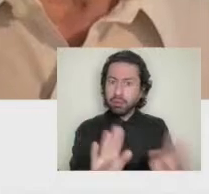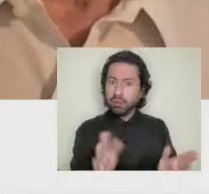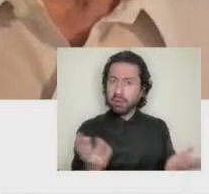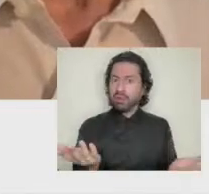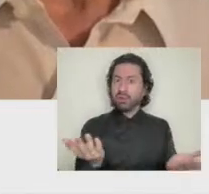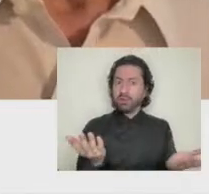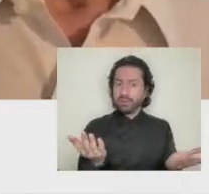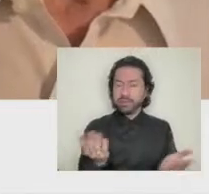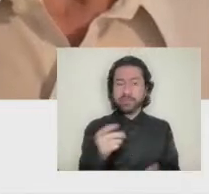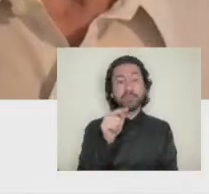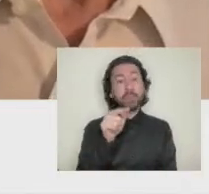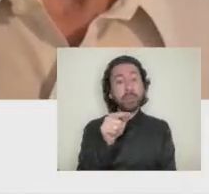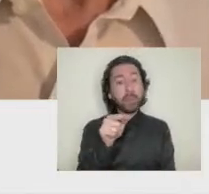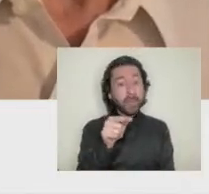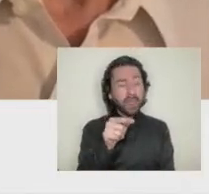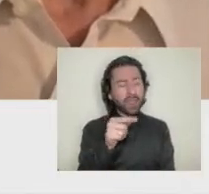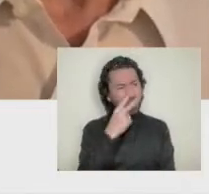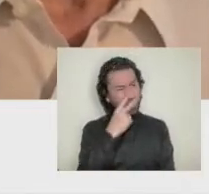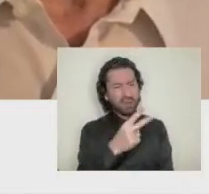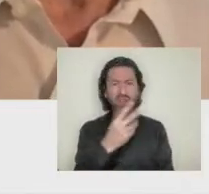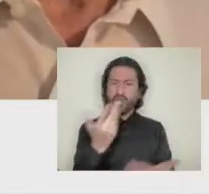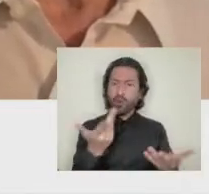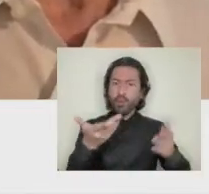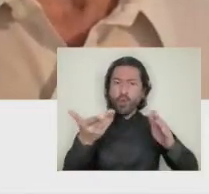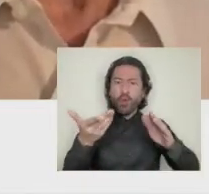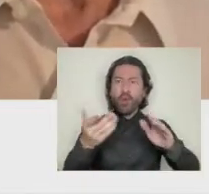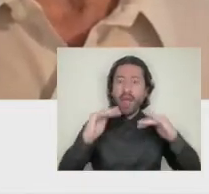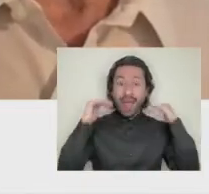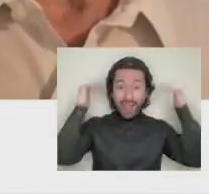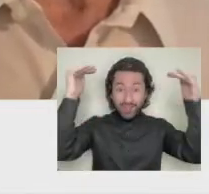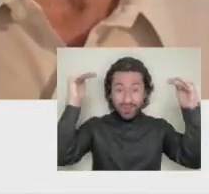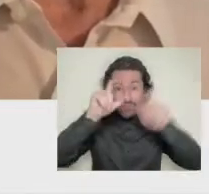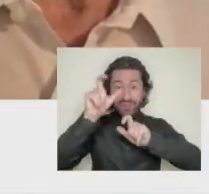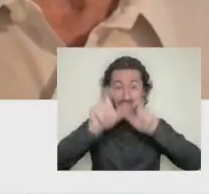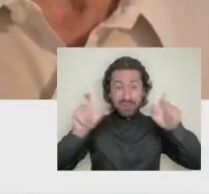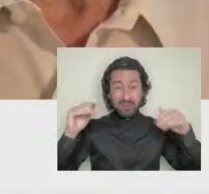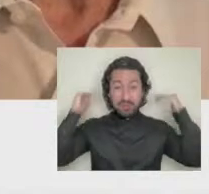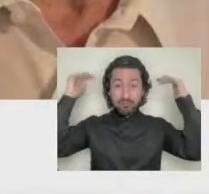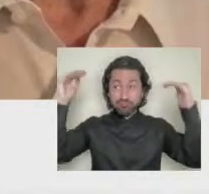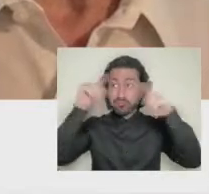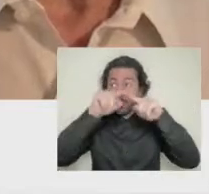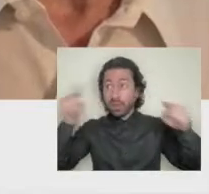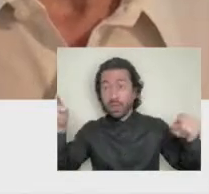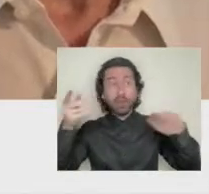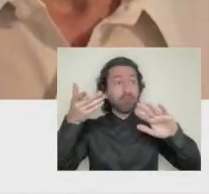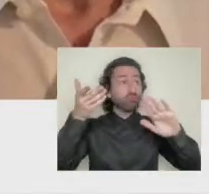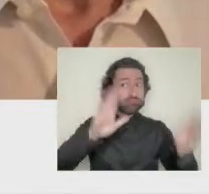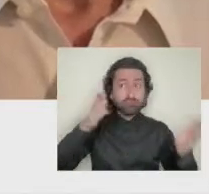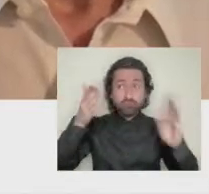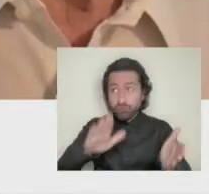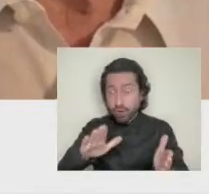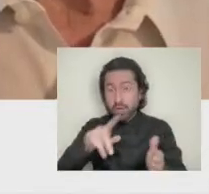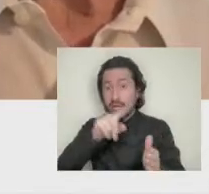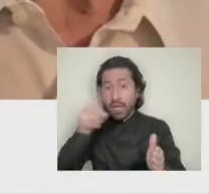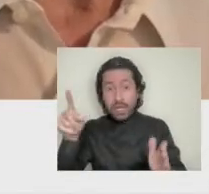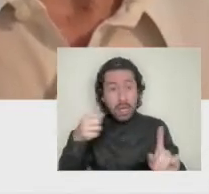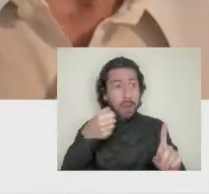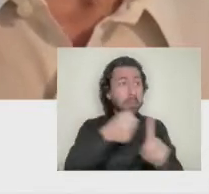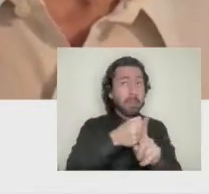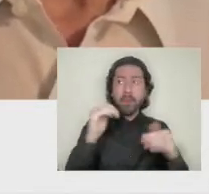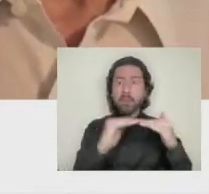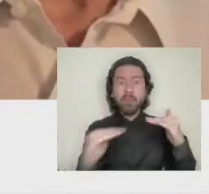in adults was, if anything, greater than the impact of 5-year-old children. Who would have